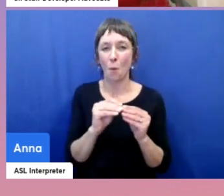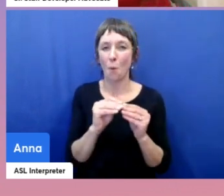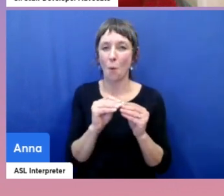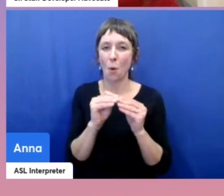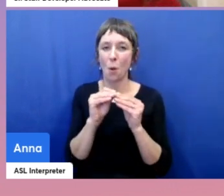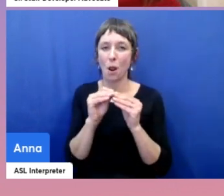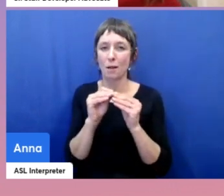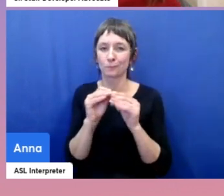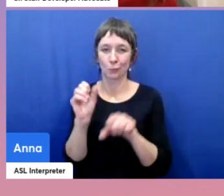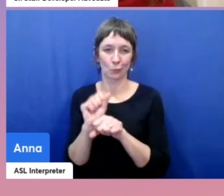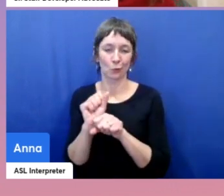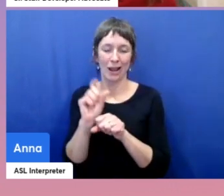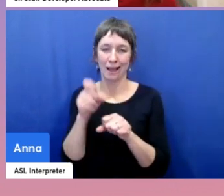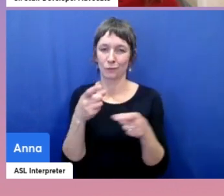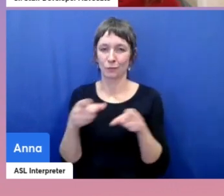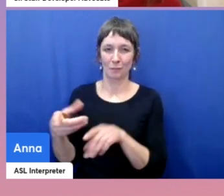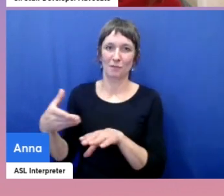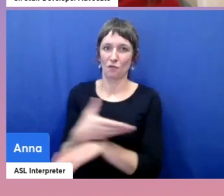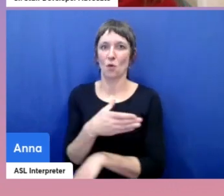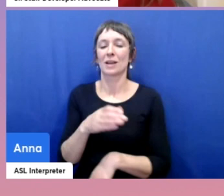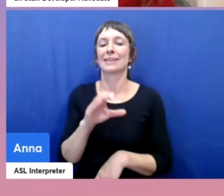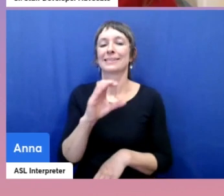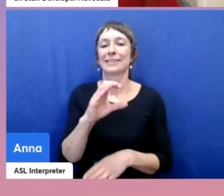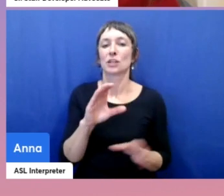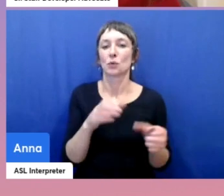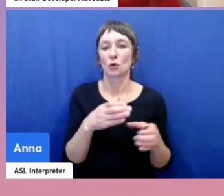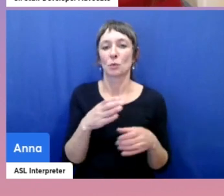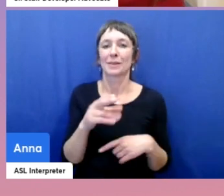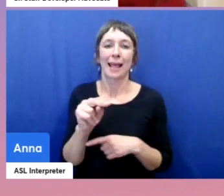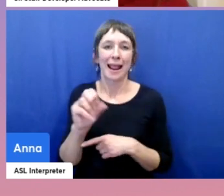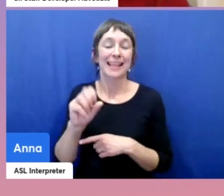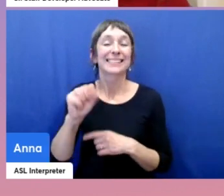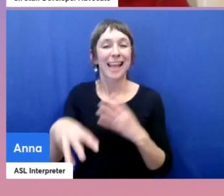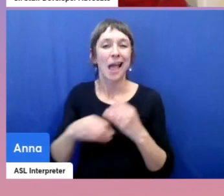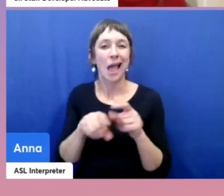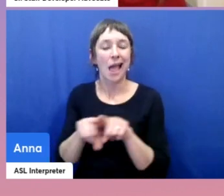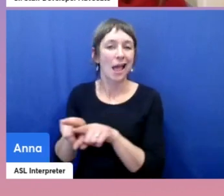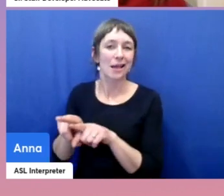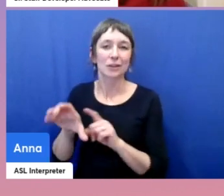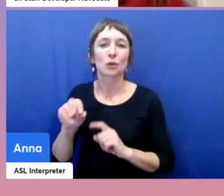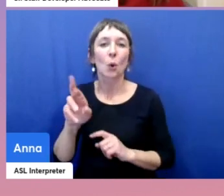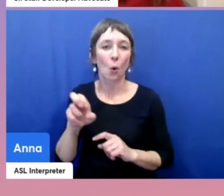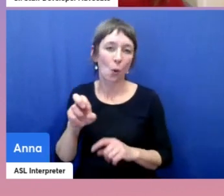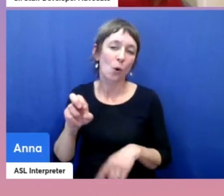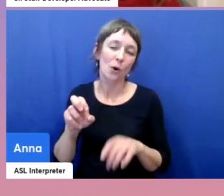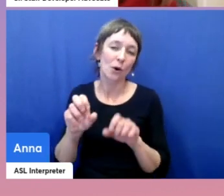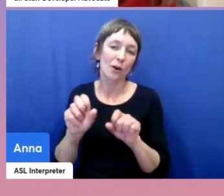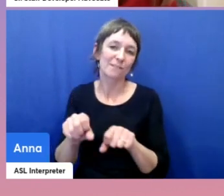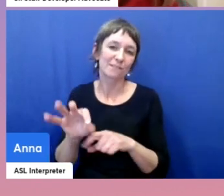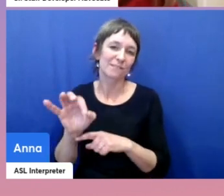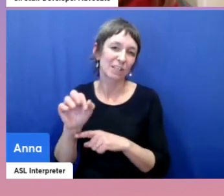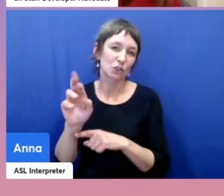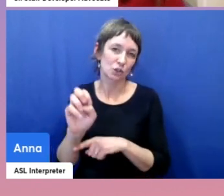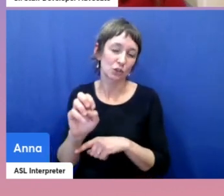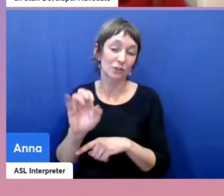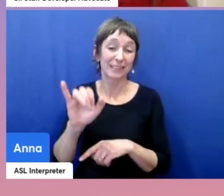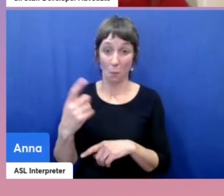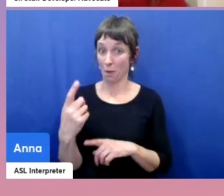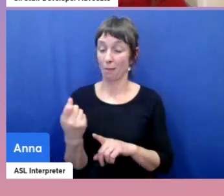that has to occur before cgroups ns can be added as a core feature. So this one-off build exists, made just for